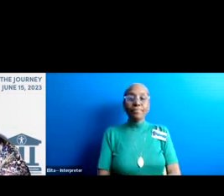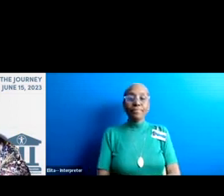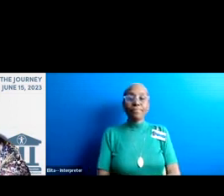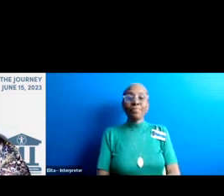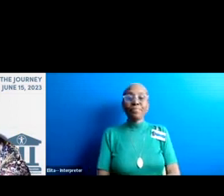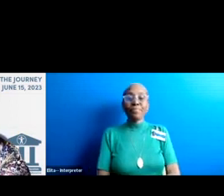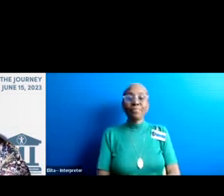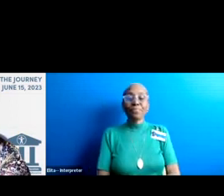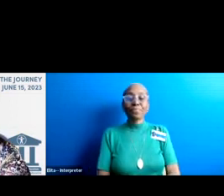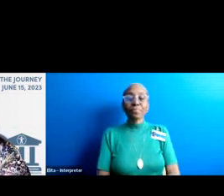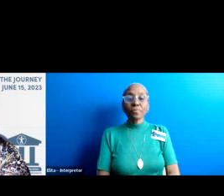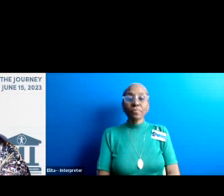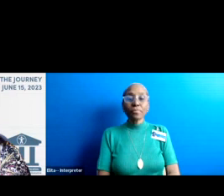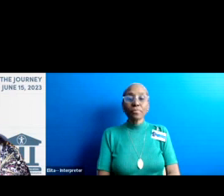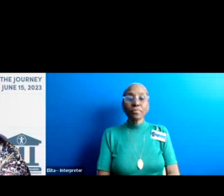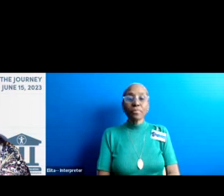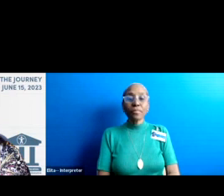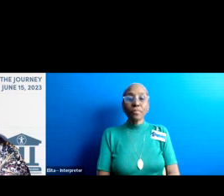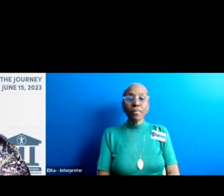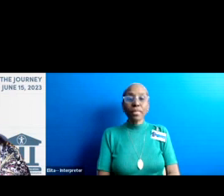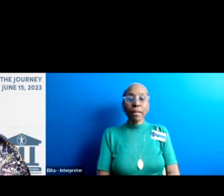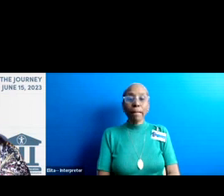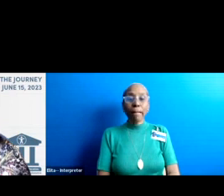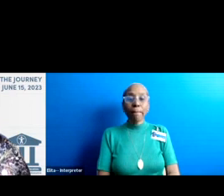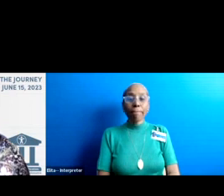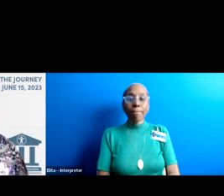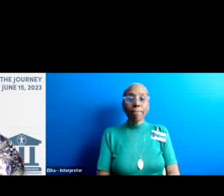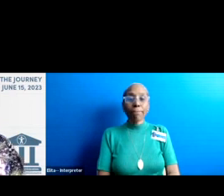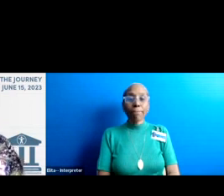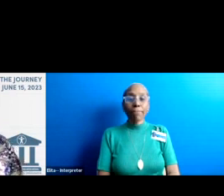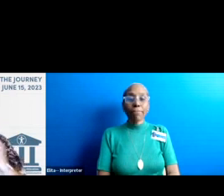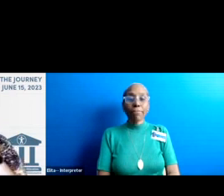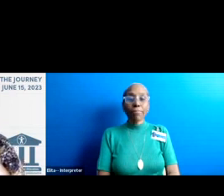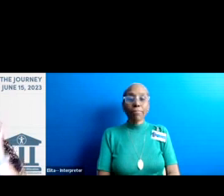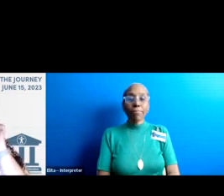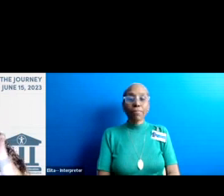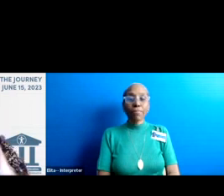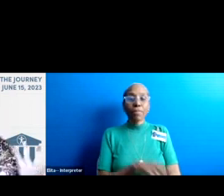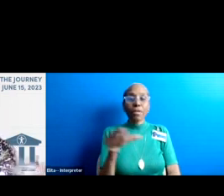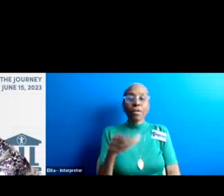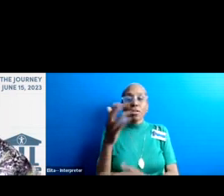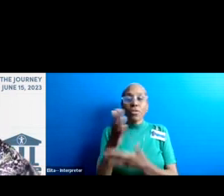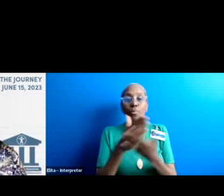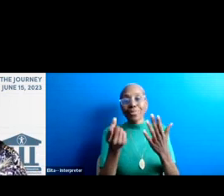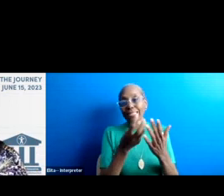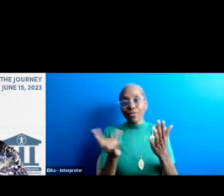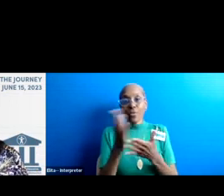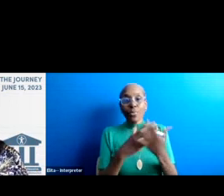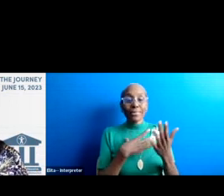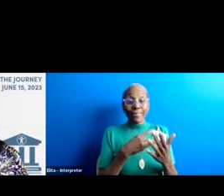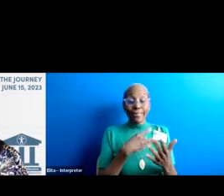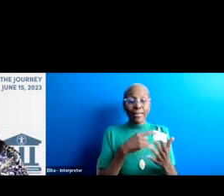All right, so let me turn that off because that's really annoying. Okay. The other part of this, several parts of this that I